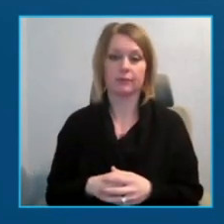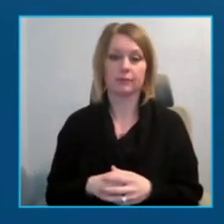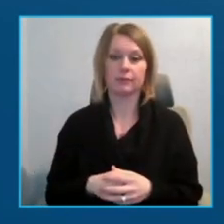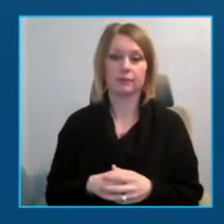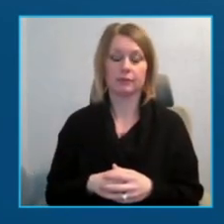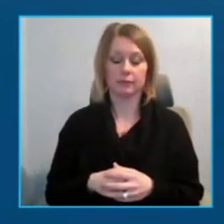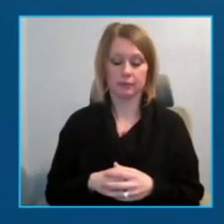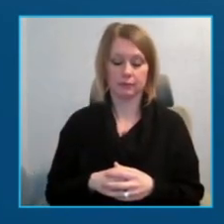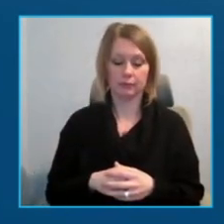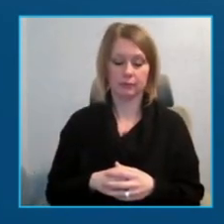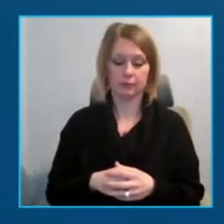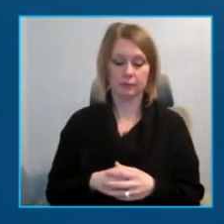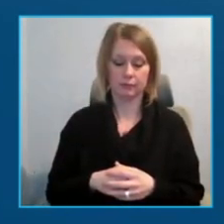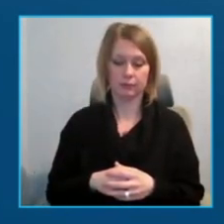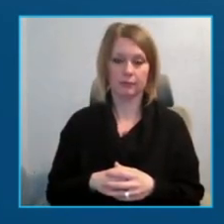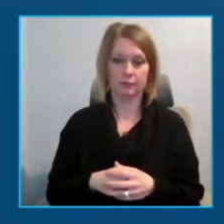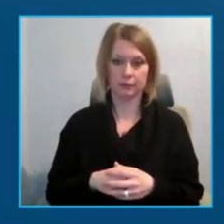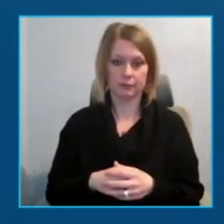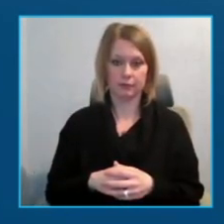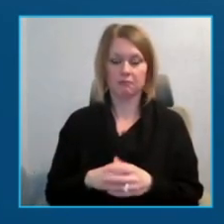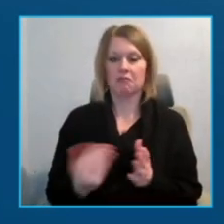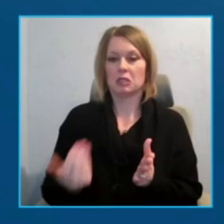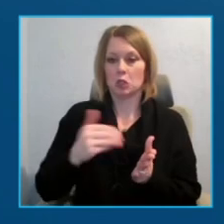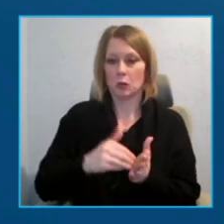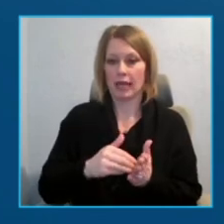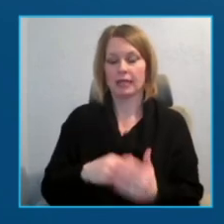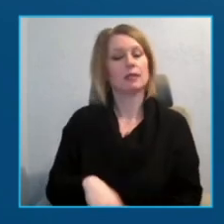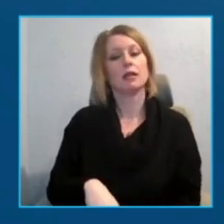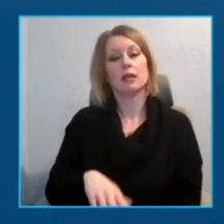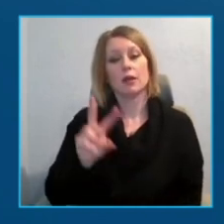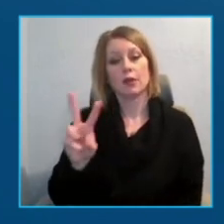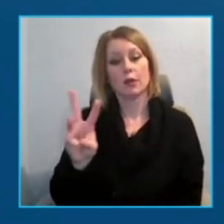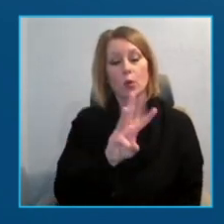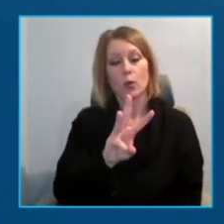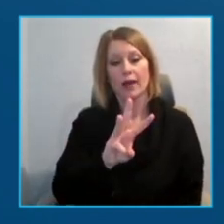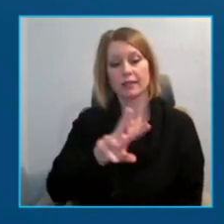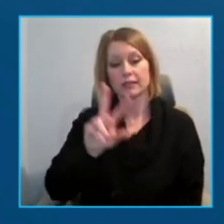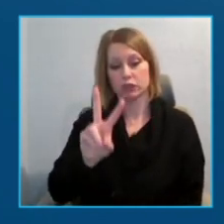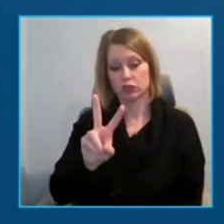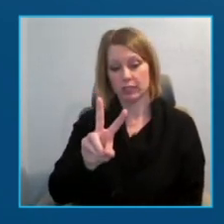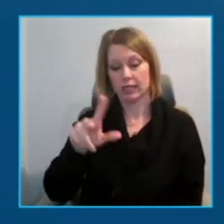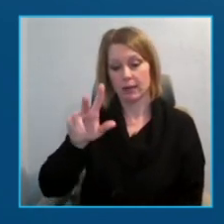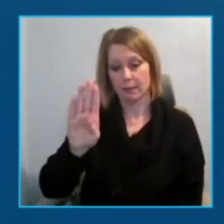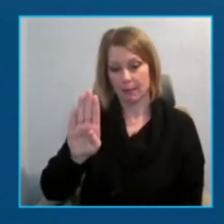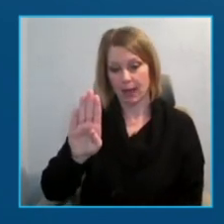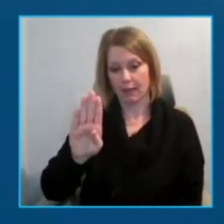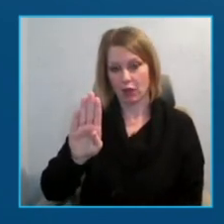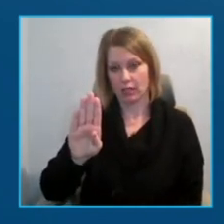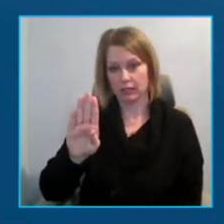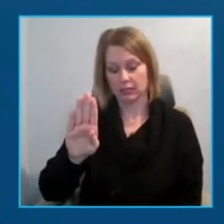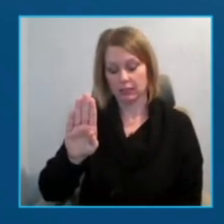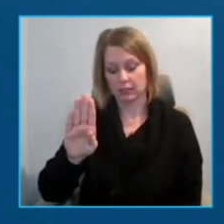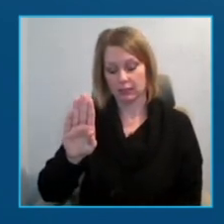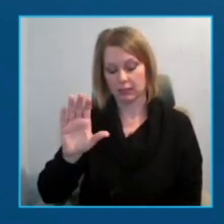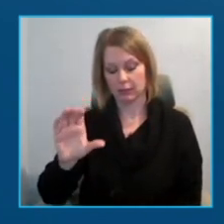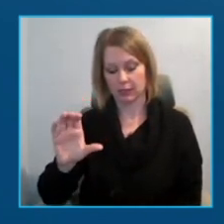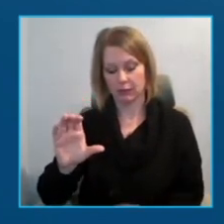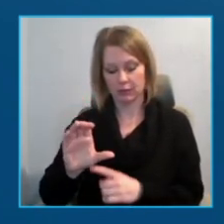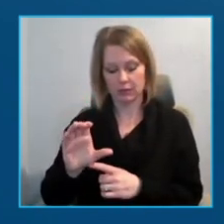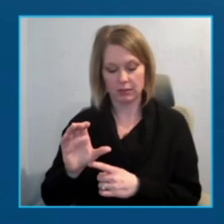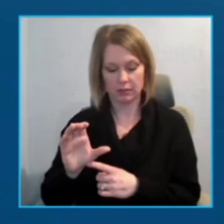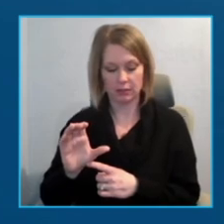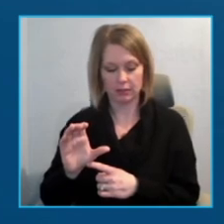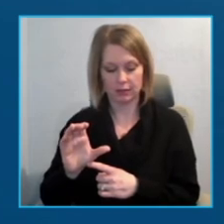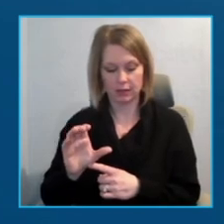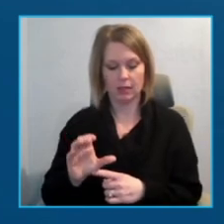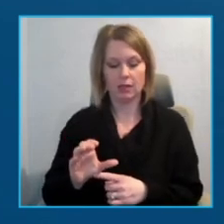whereas the West Virginia Bylaws Committee conducted a comprehensive review of the bylaws, and